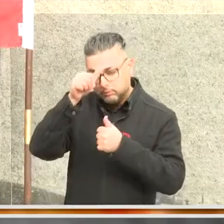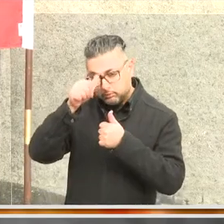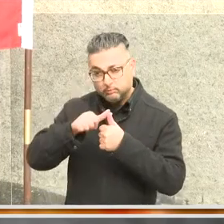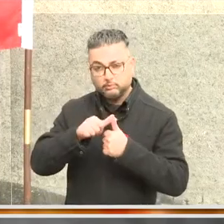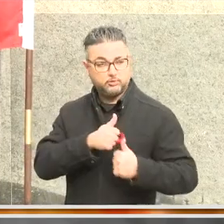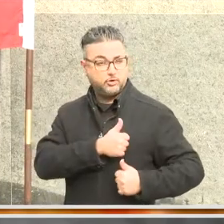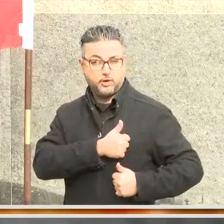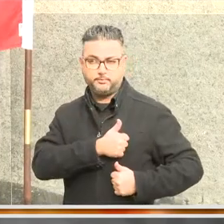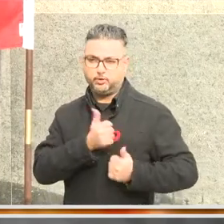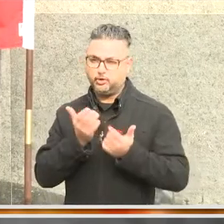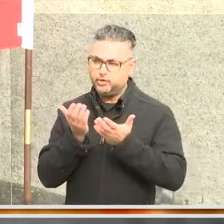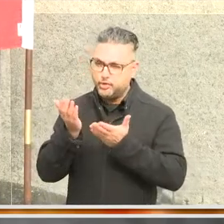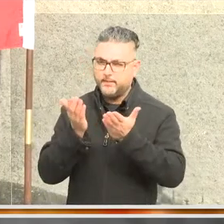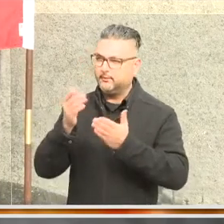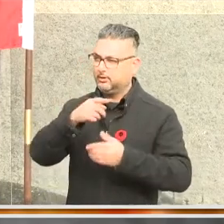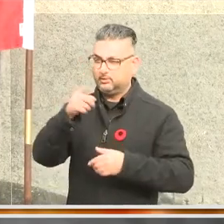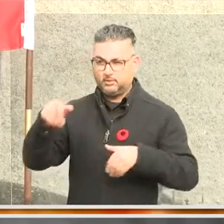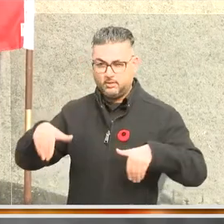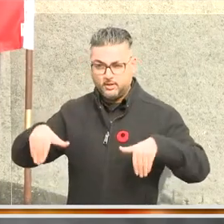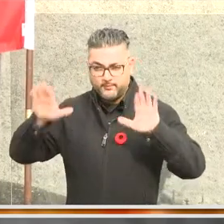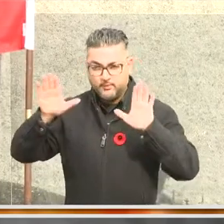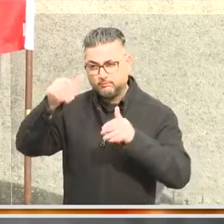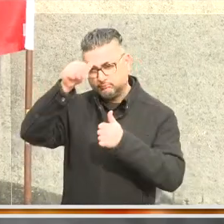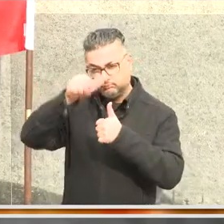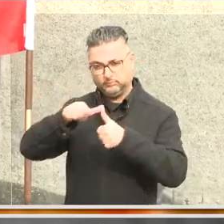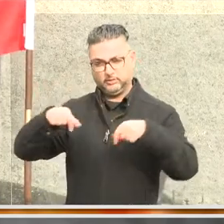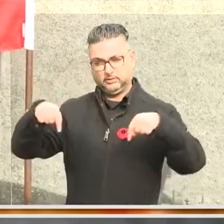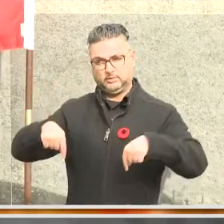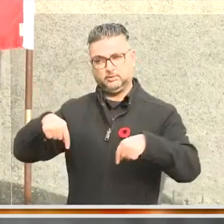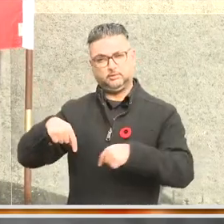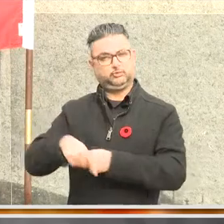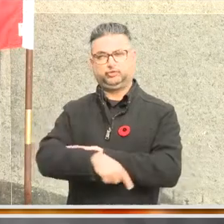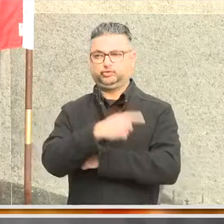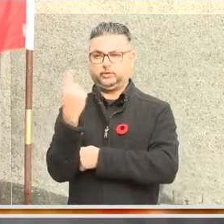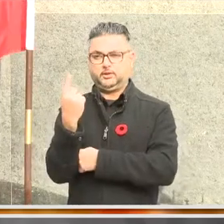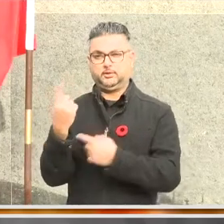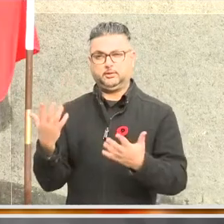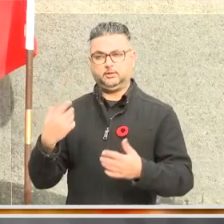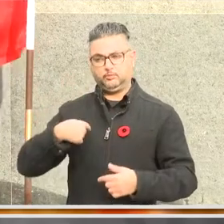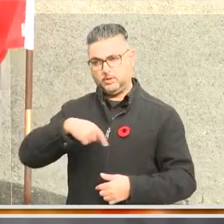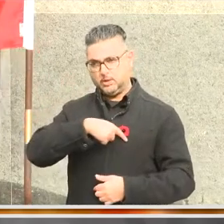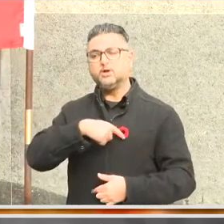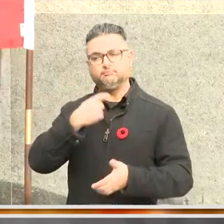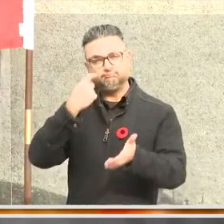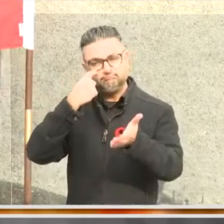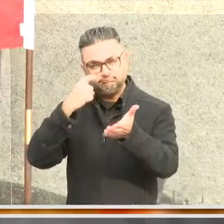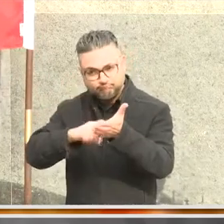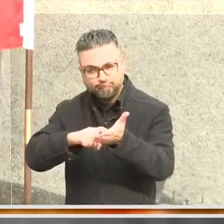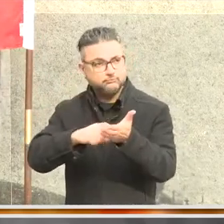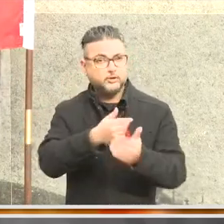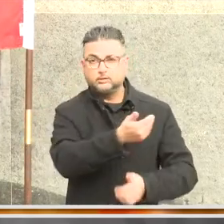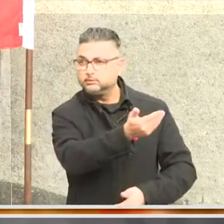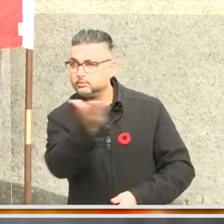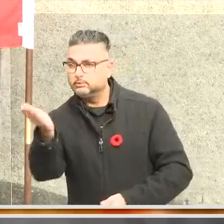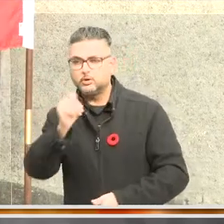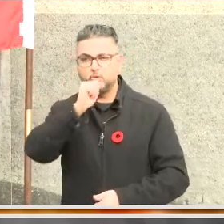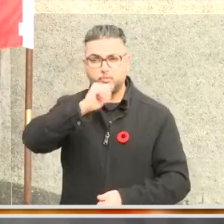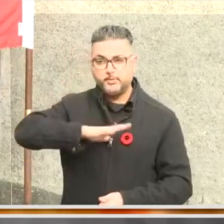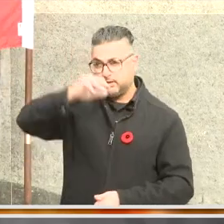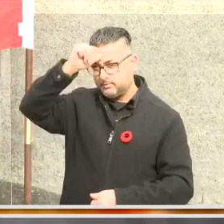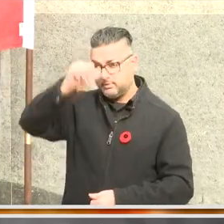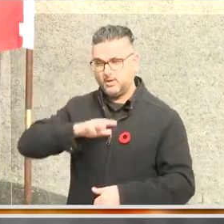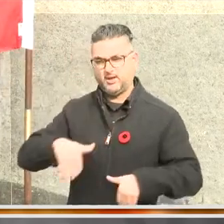Day, we recognize the significant difference these men and women have made to our